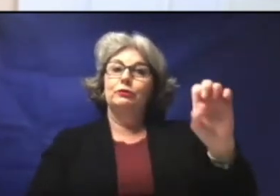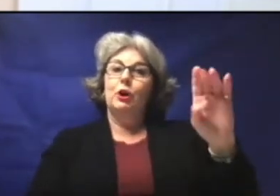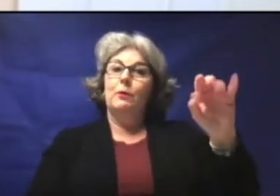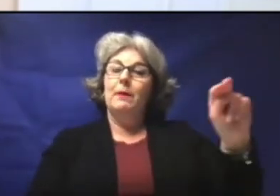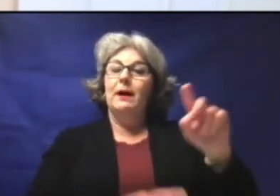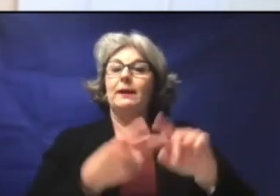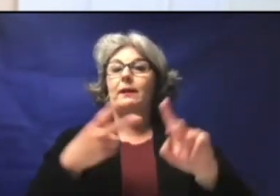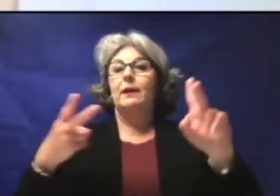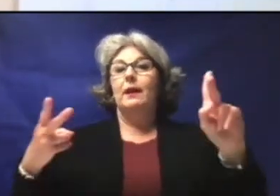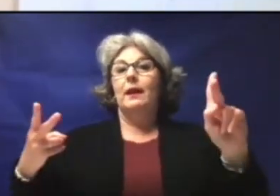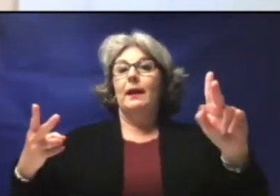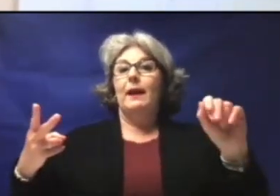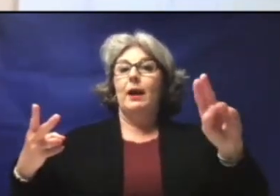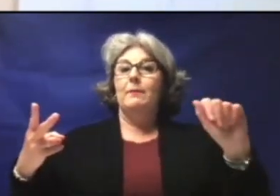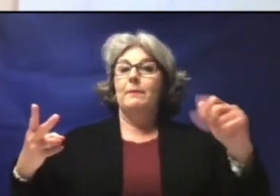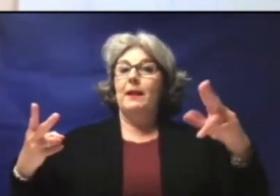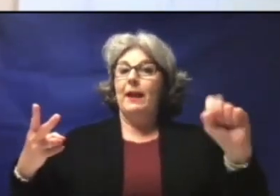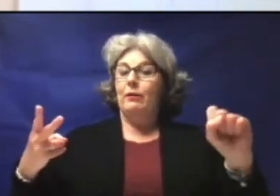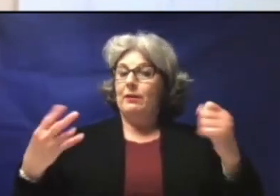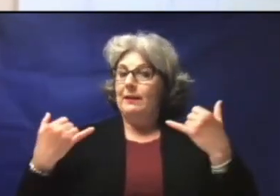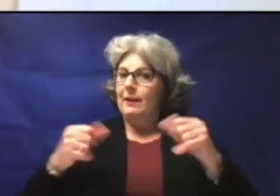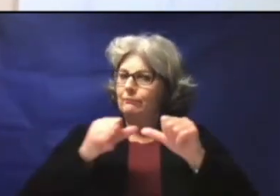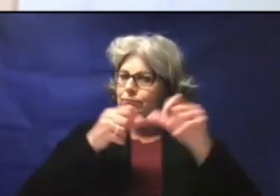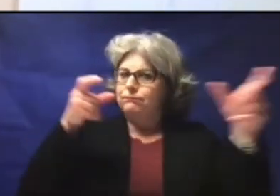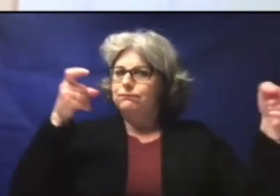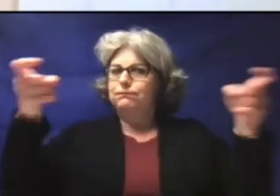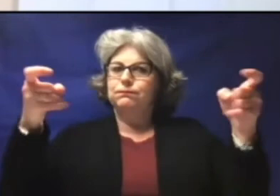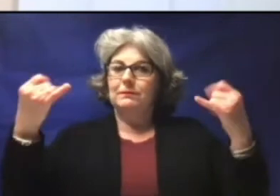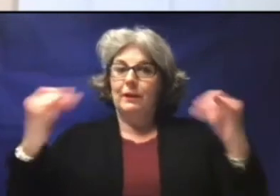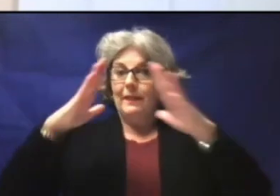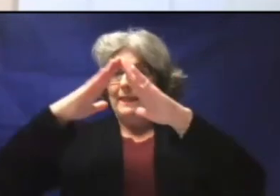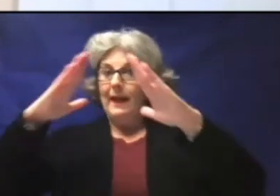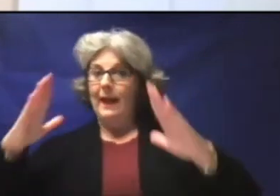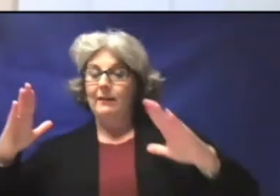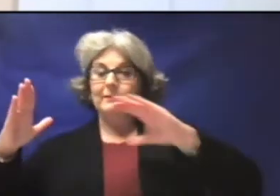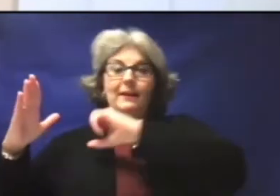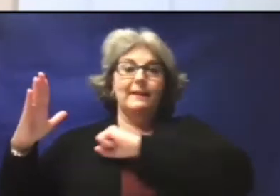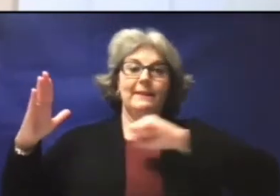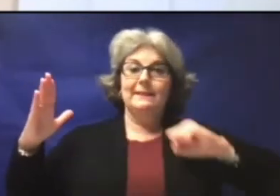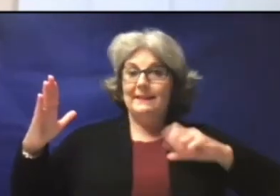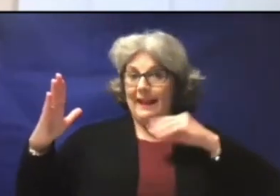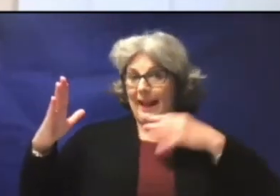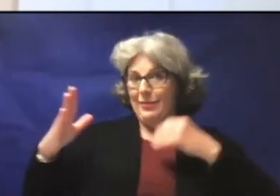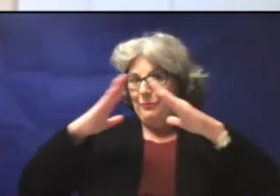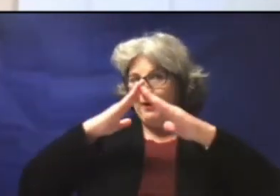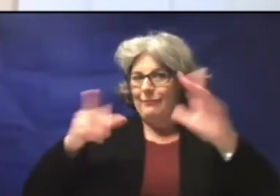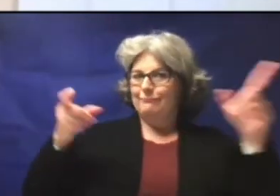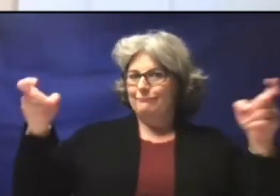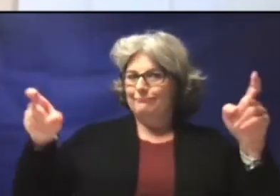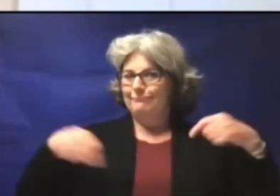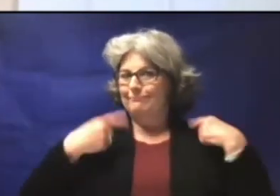and because of your persistence, we now have control of the House, the Senate, and the White House.